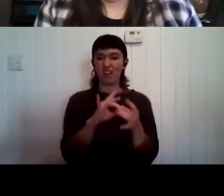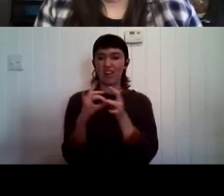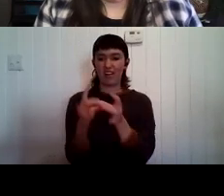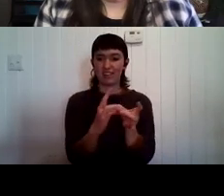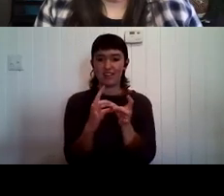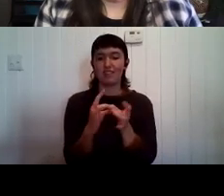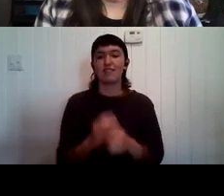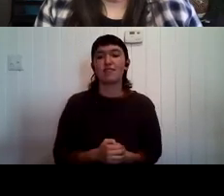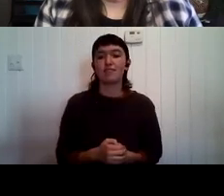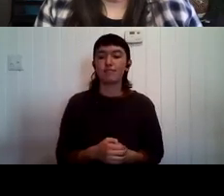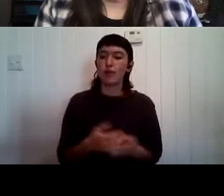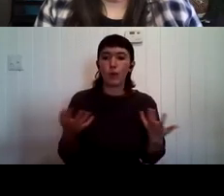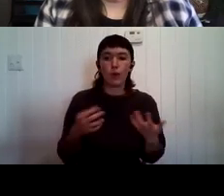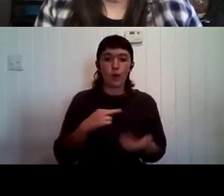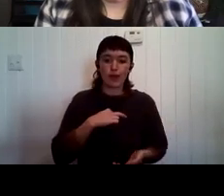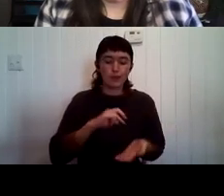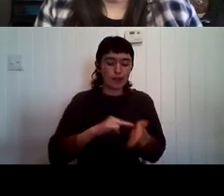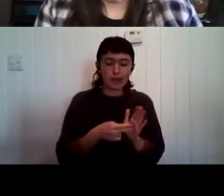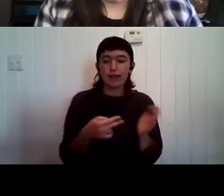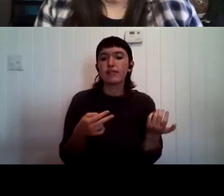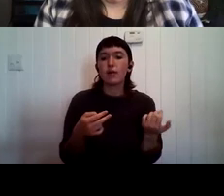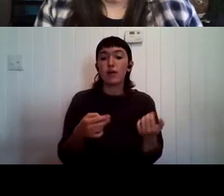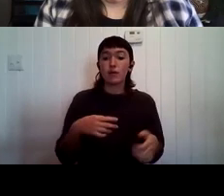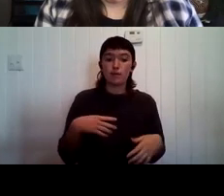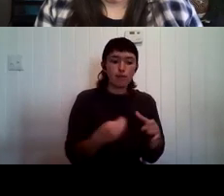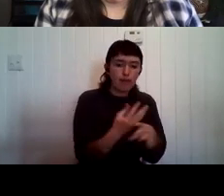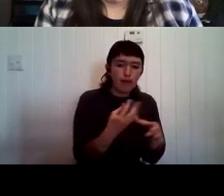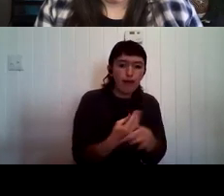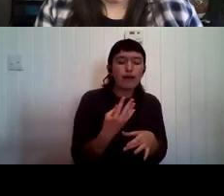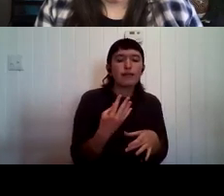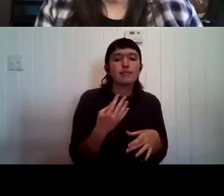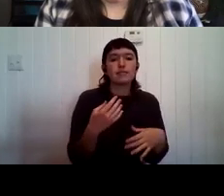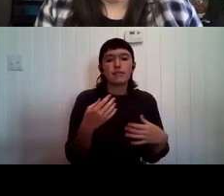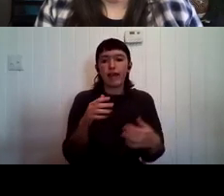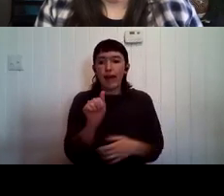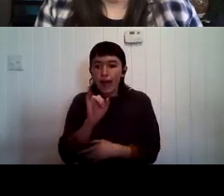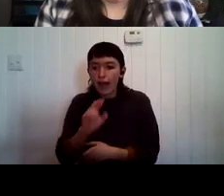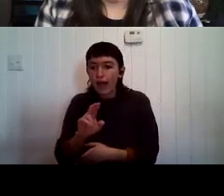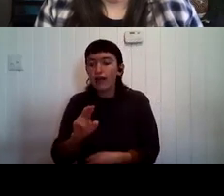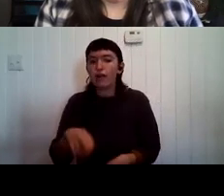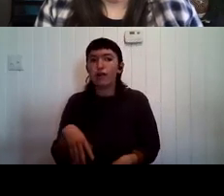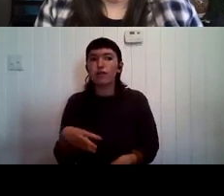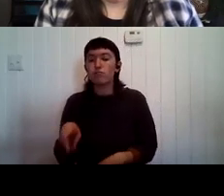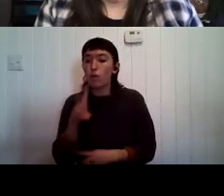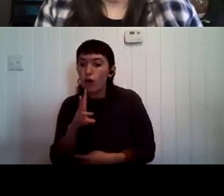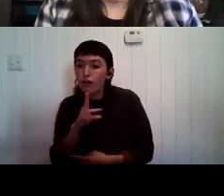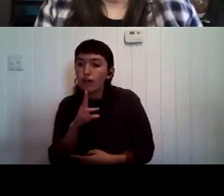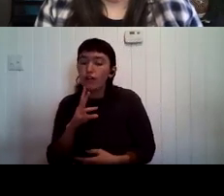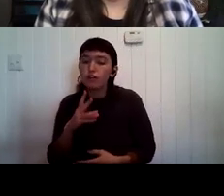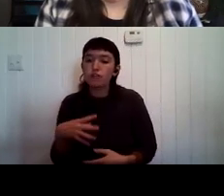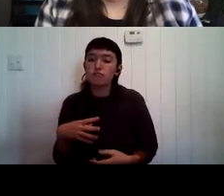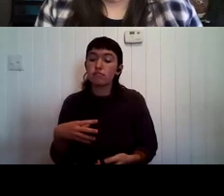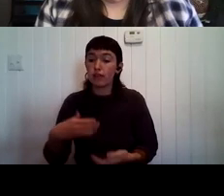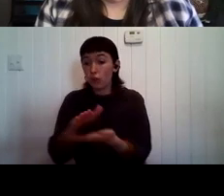plants, I mean water, I mean air. So it makes sense. Clean water means healthy